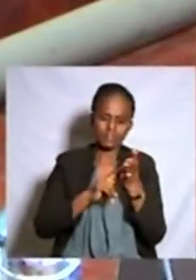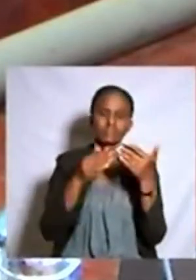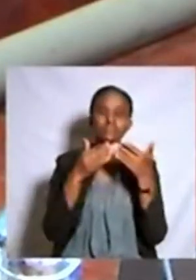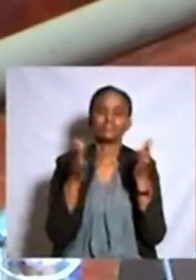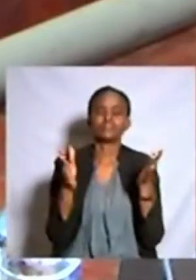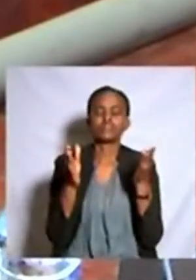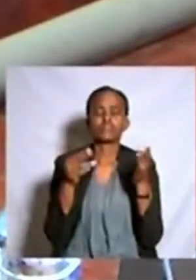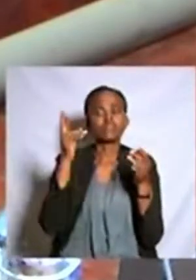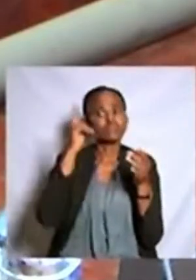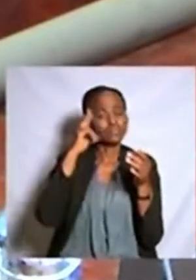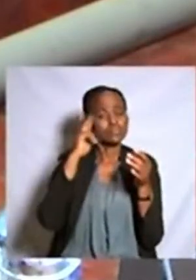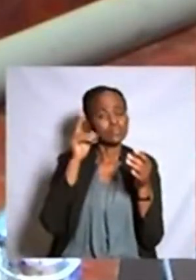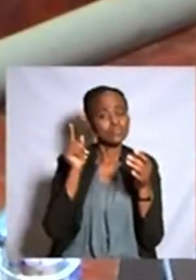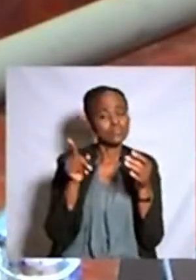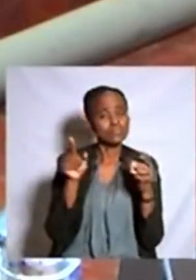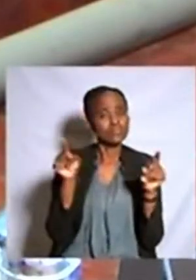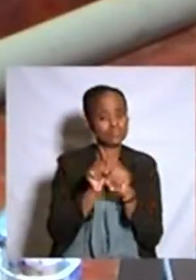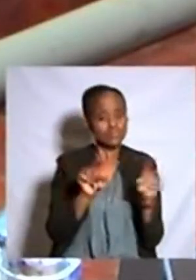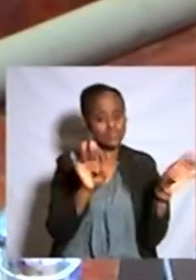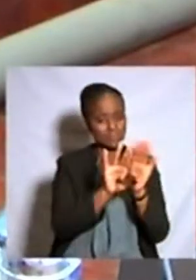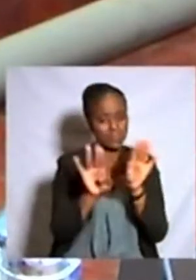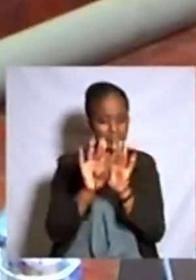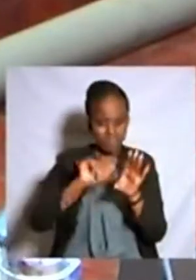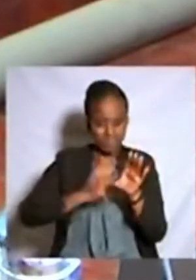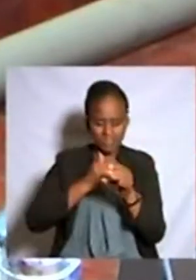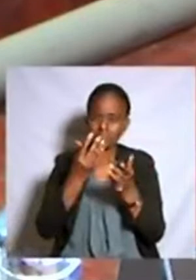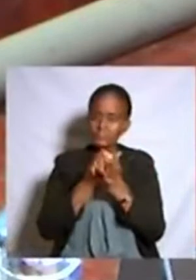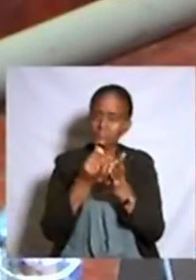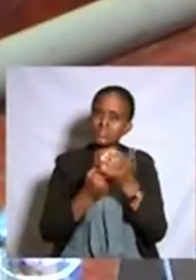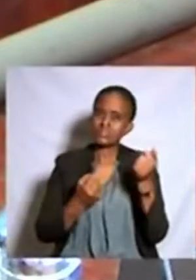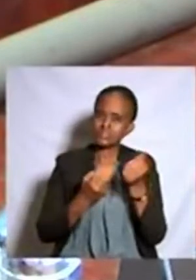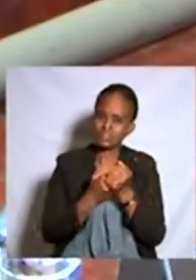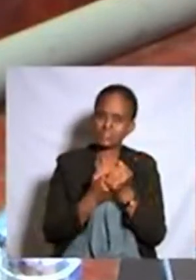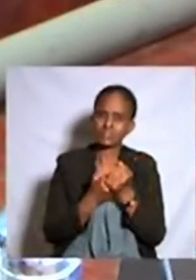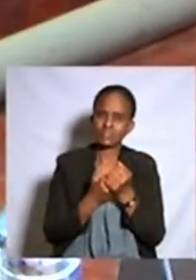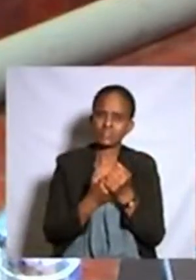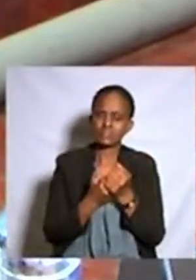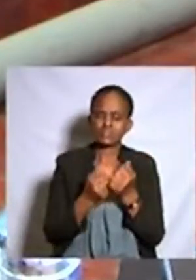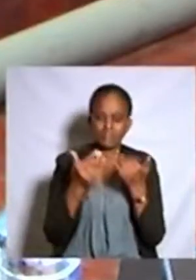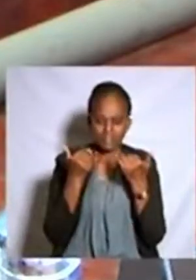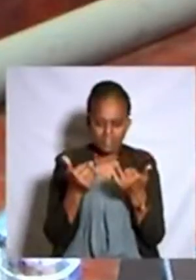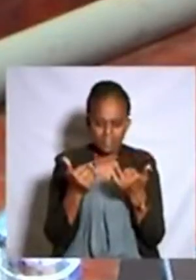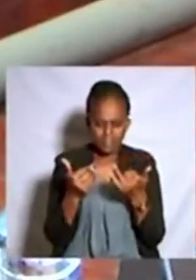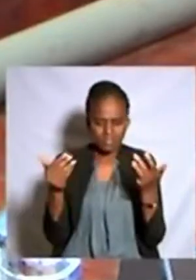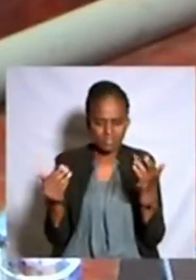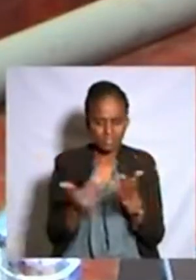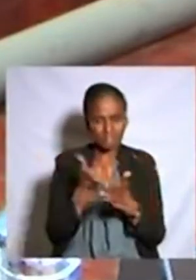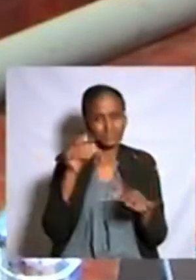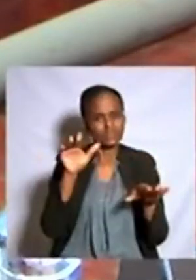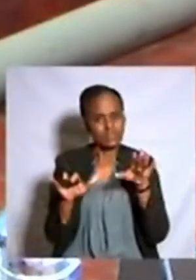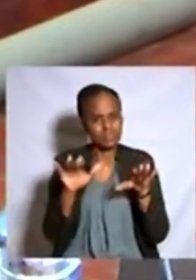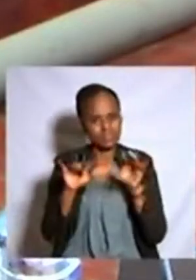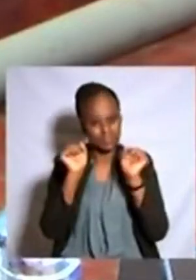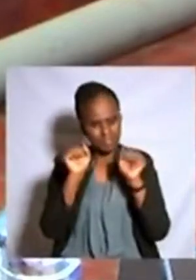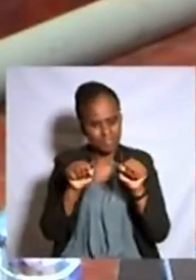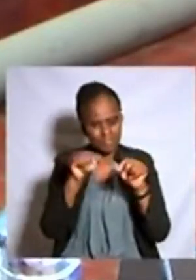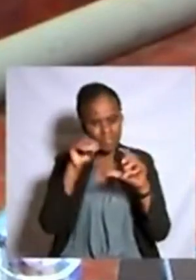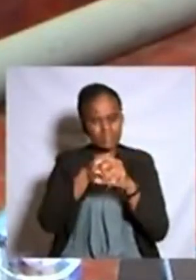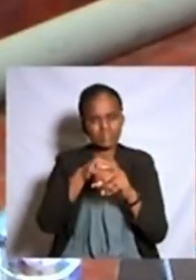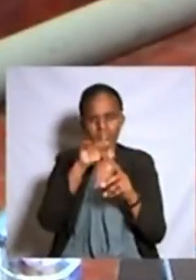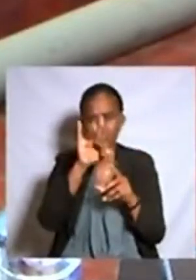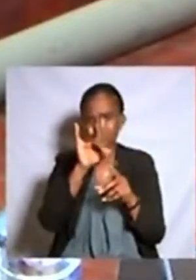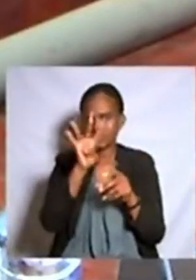because remember they've been run down, so we refinanced them so that they, at the current new balances, are able to fit within the 84